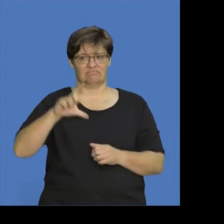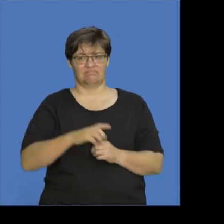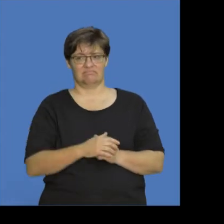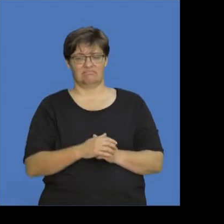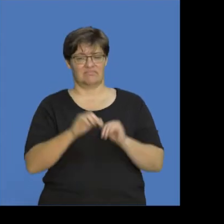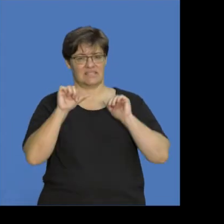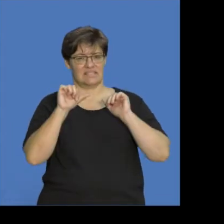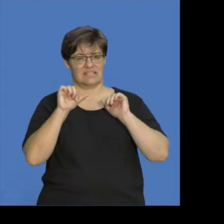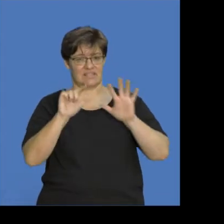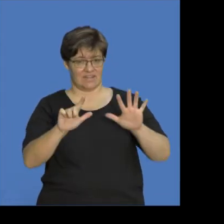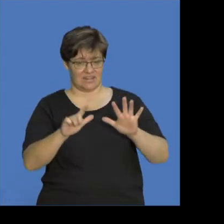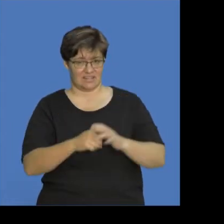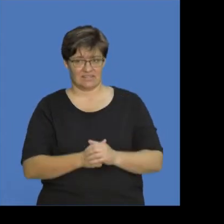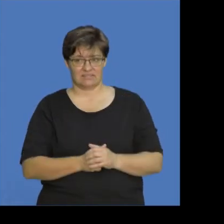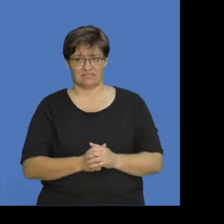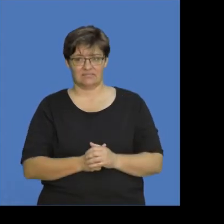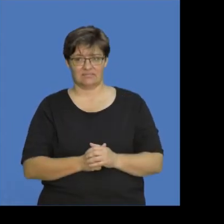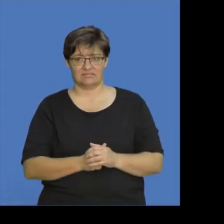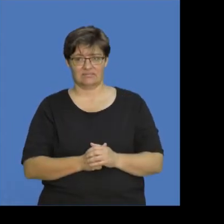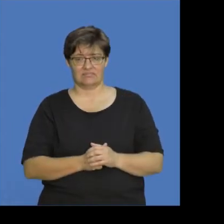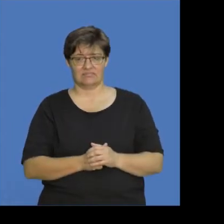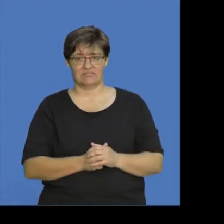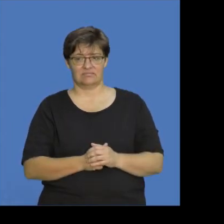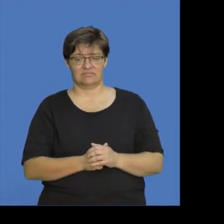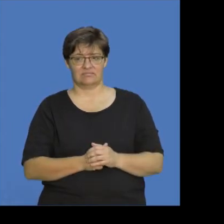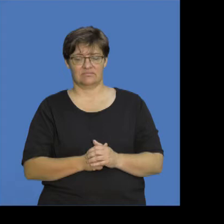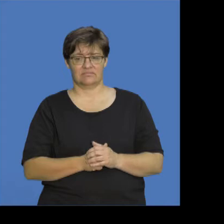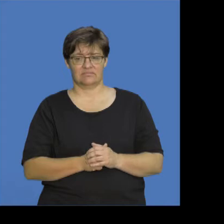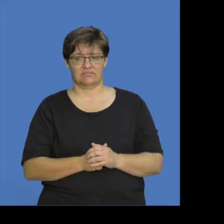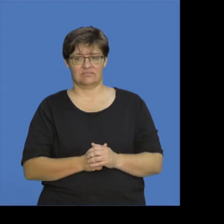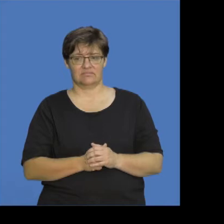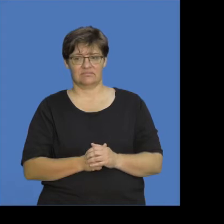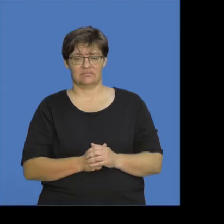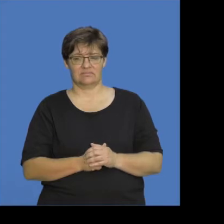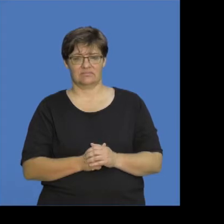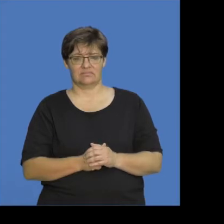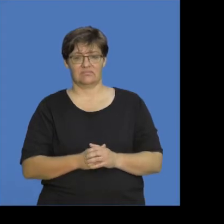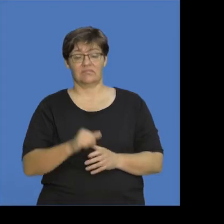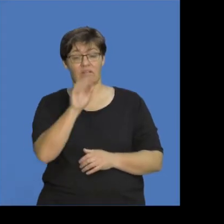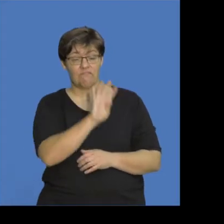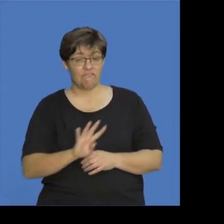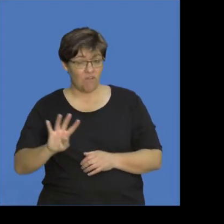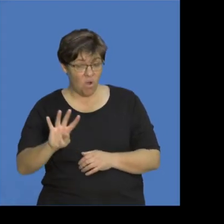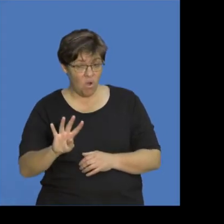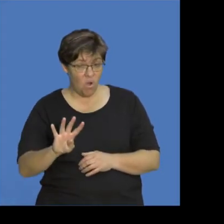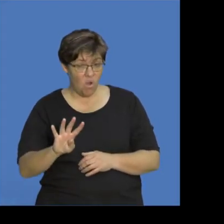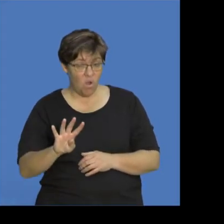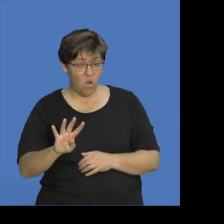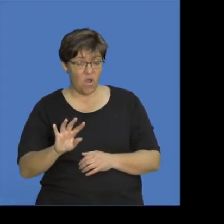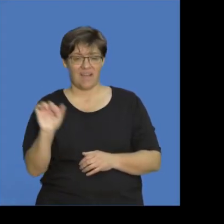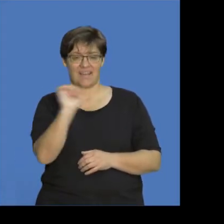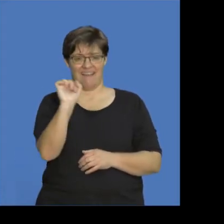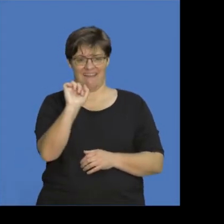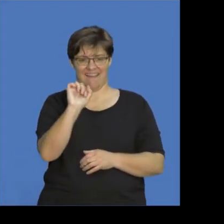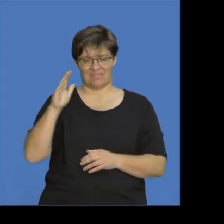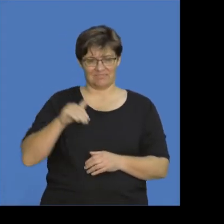had 7 use a bike, and 4